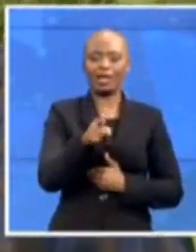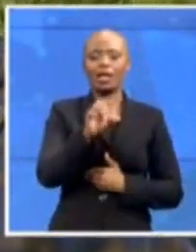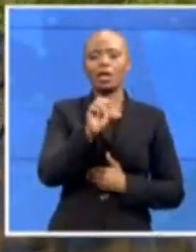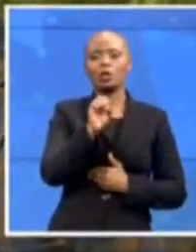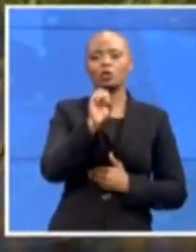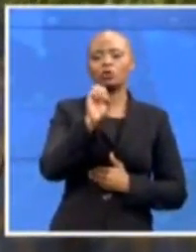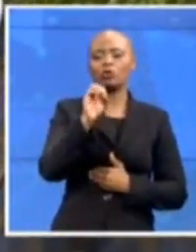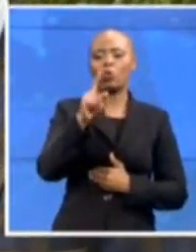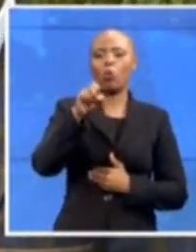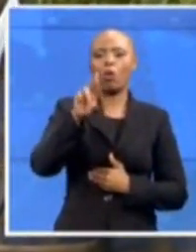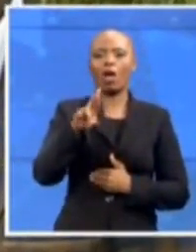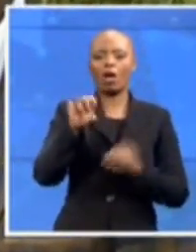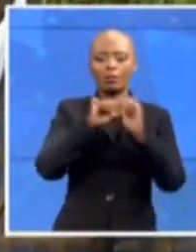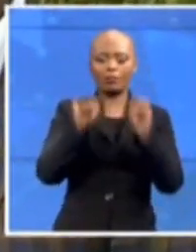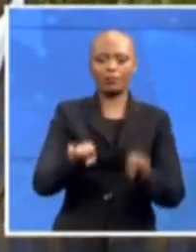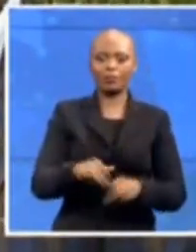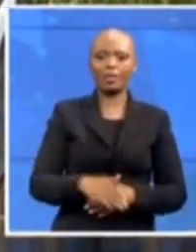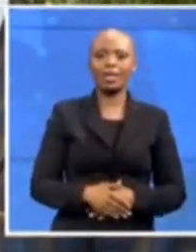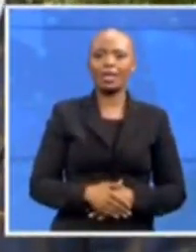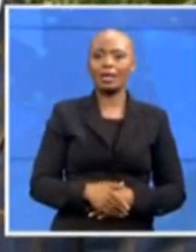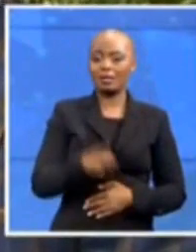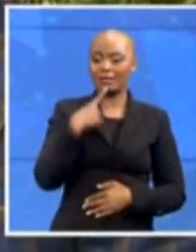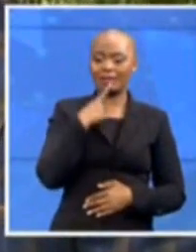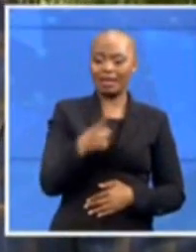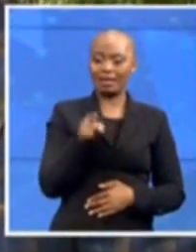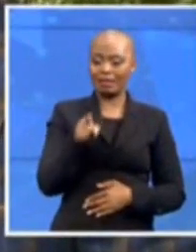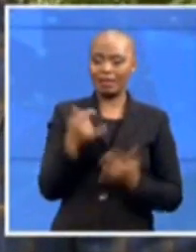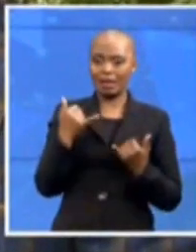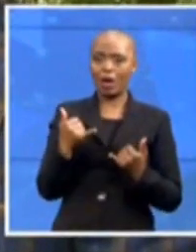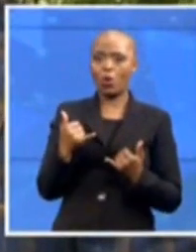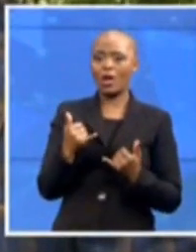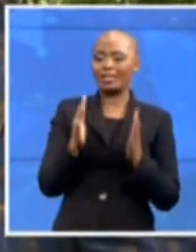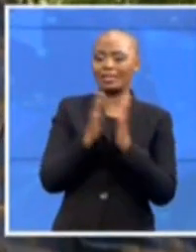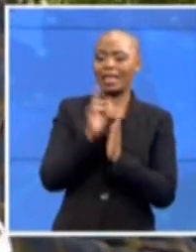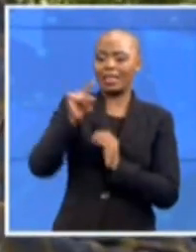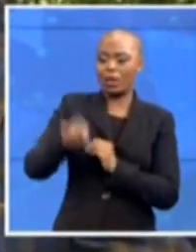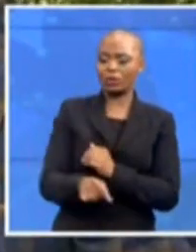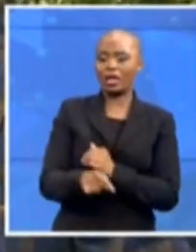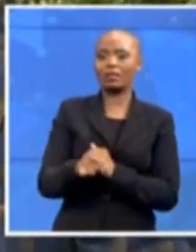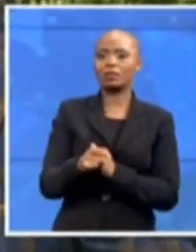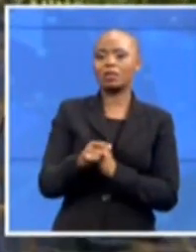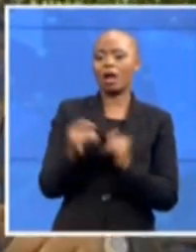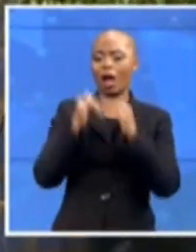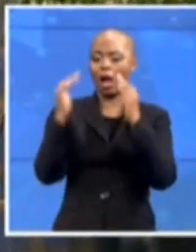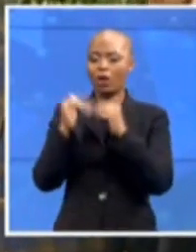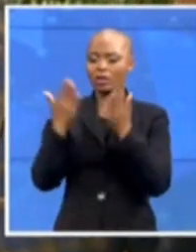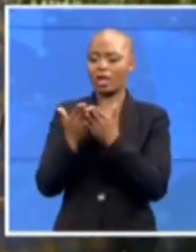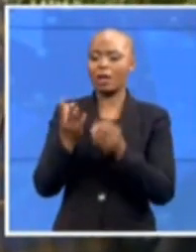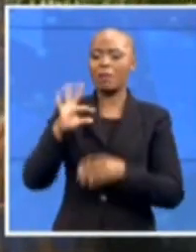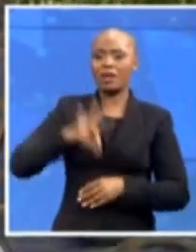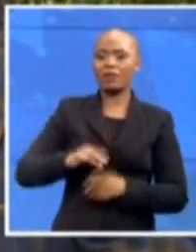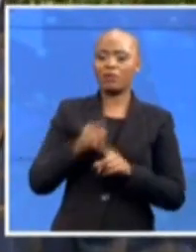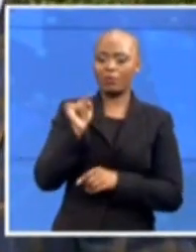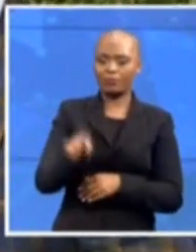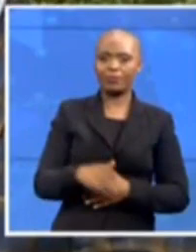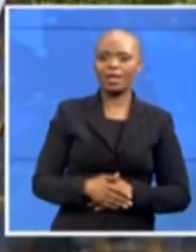Yes. What are other villages? You have Nkuzana, you have got Njakanjaka, you have got Dihope, you have got